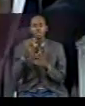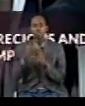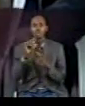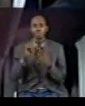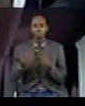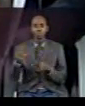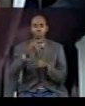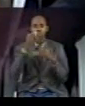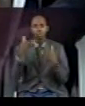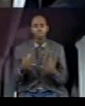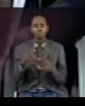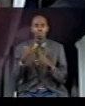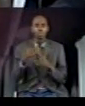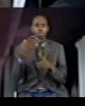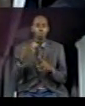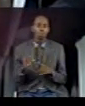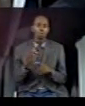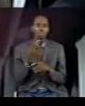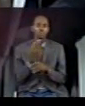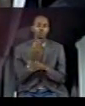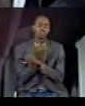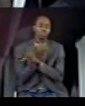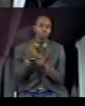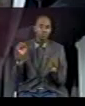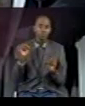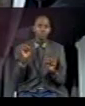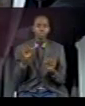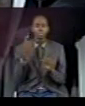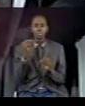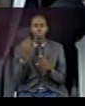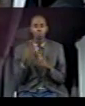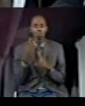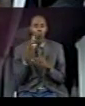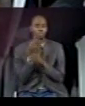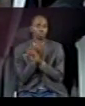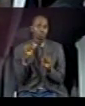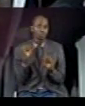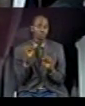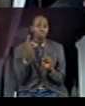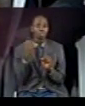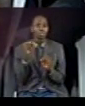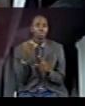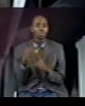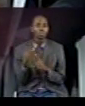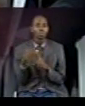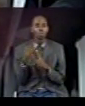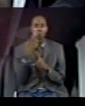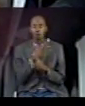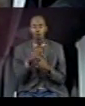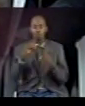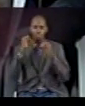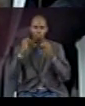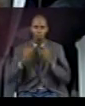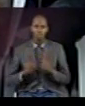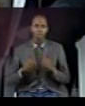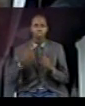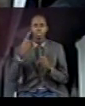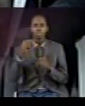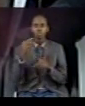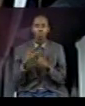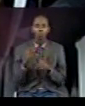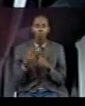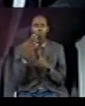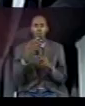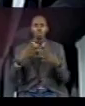of redemption, the word of salvation, the word of power, the word of